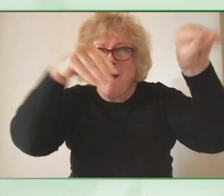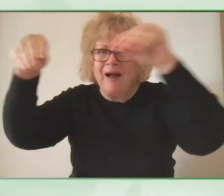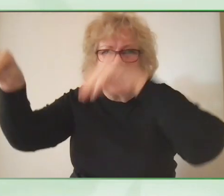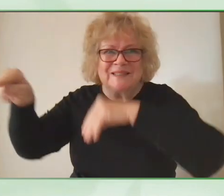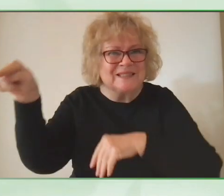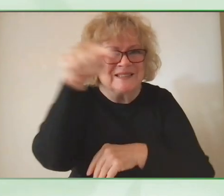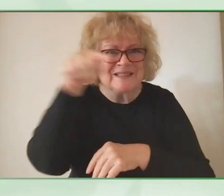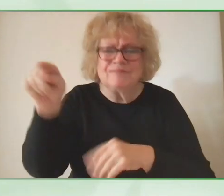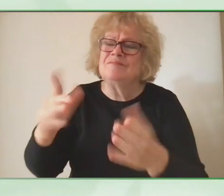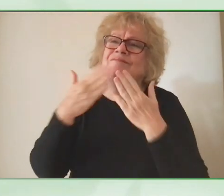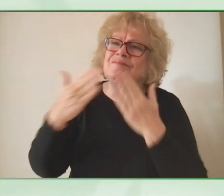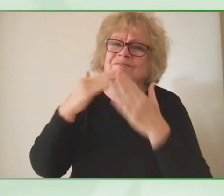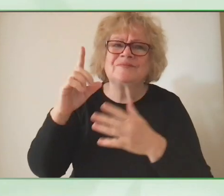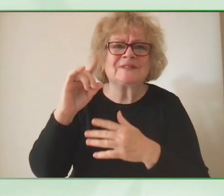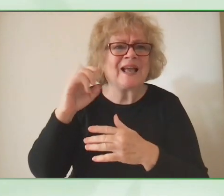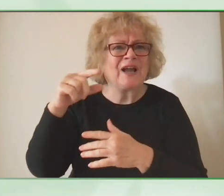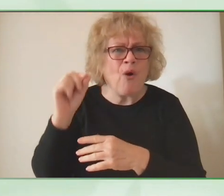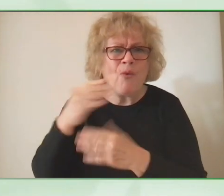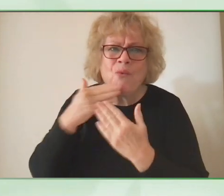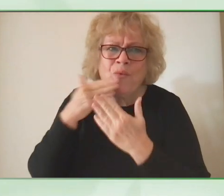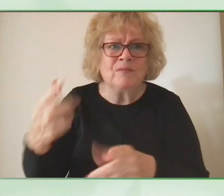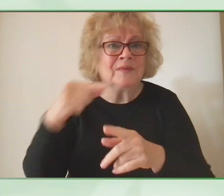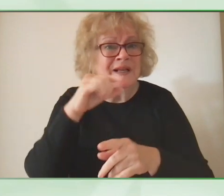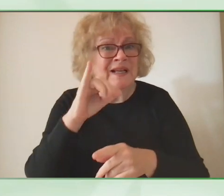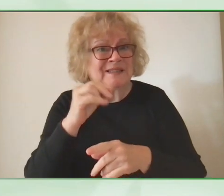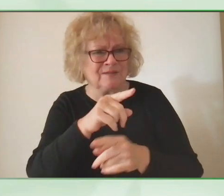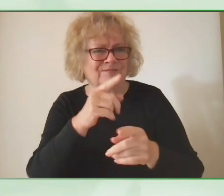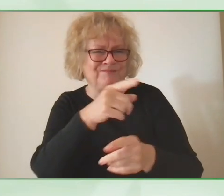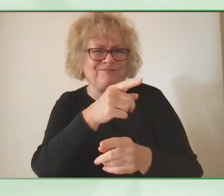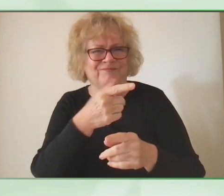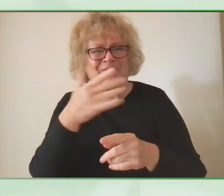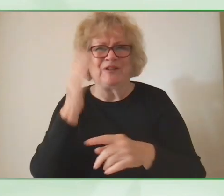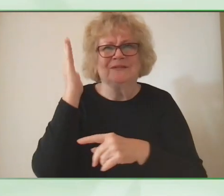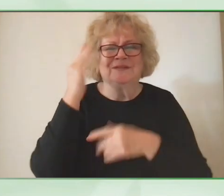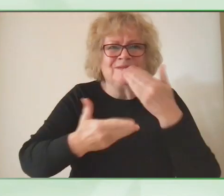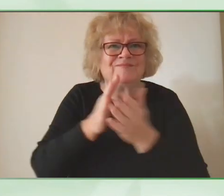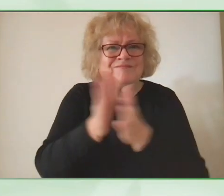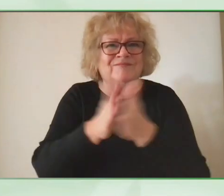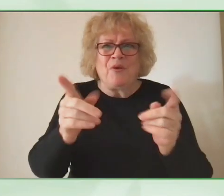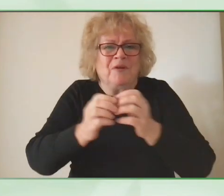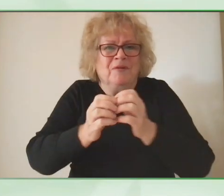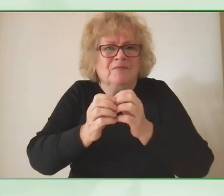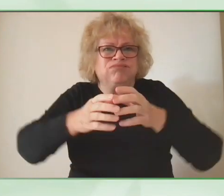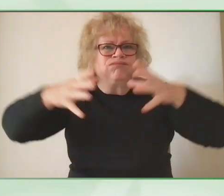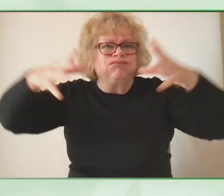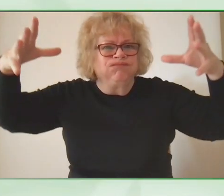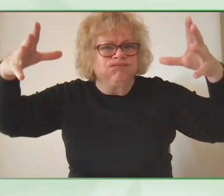So what I mean by scale is the ability to serve a lot of people where they are at a price point that they can